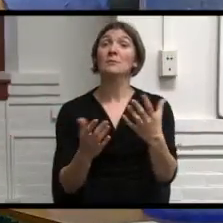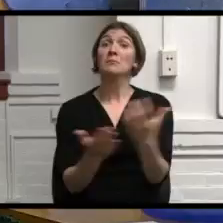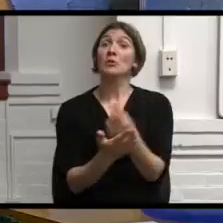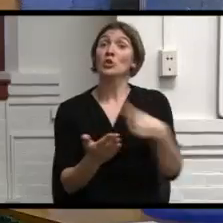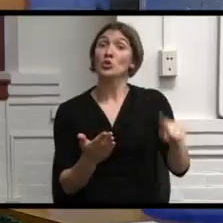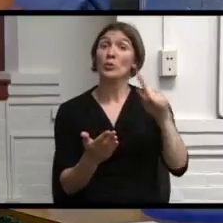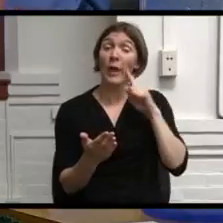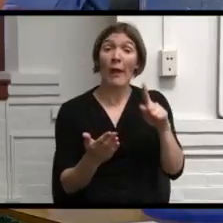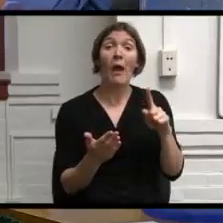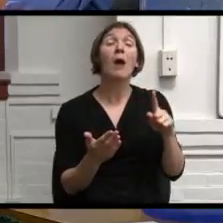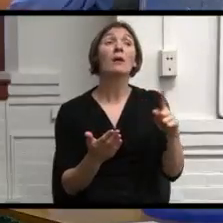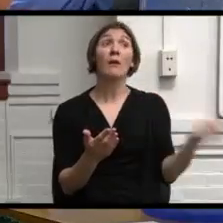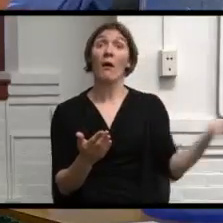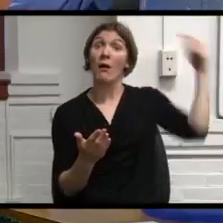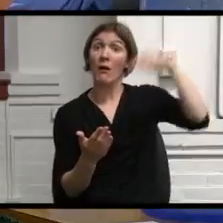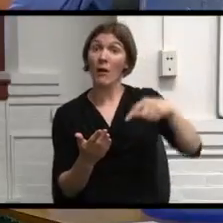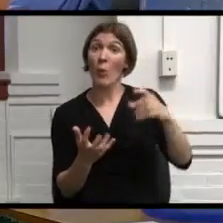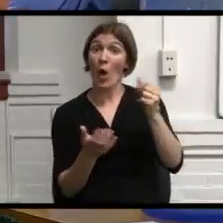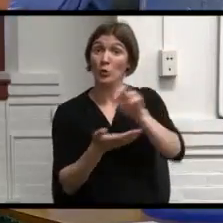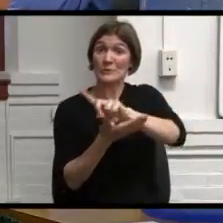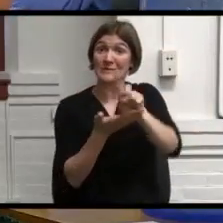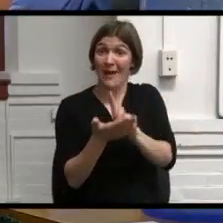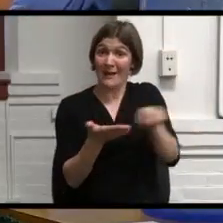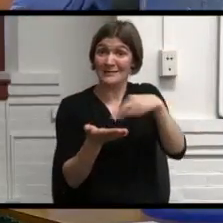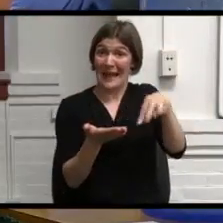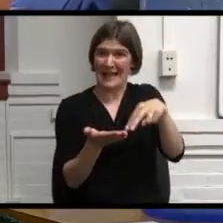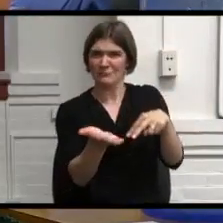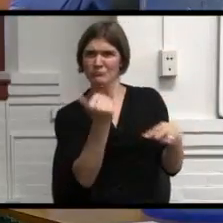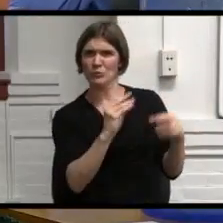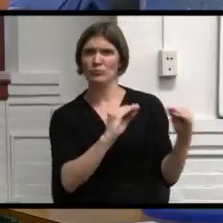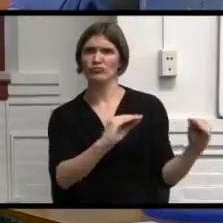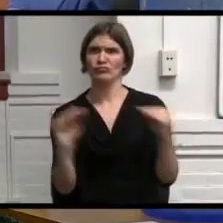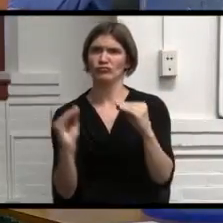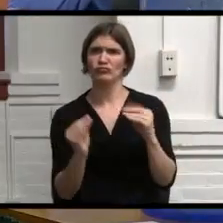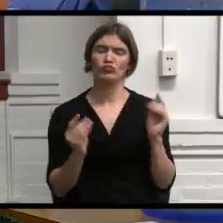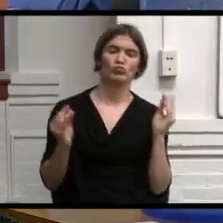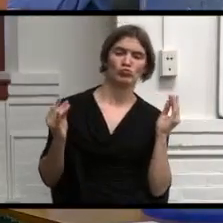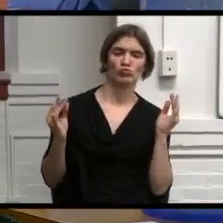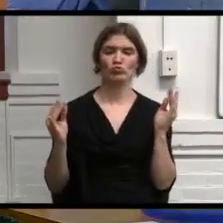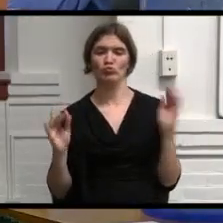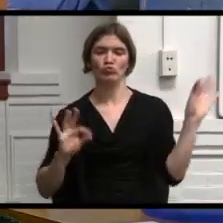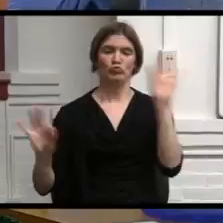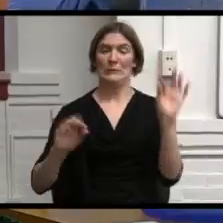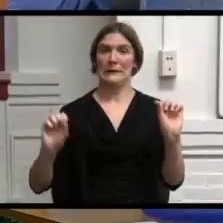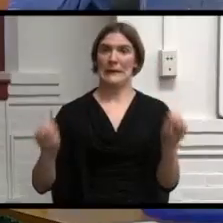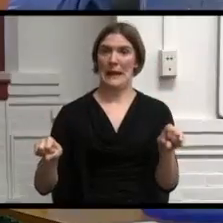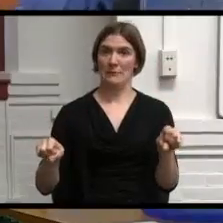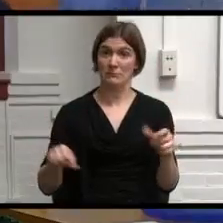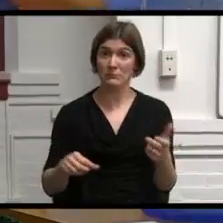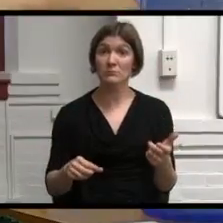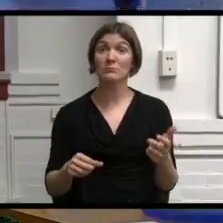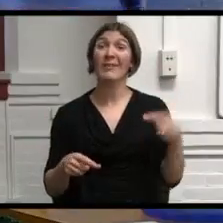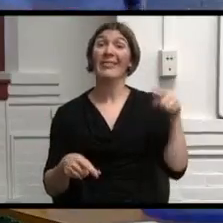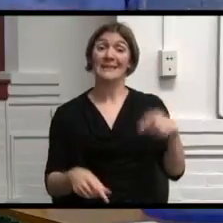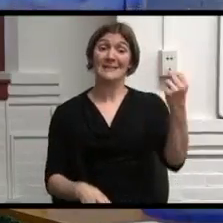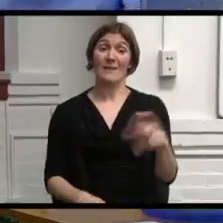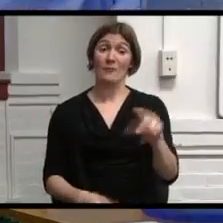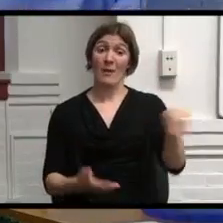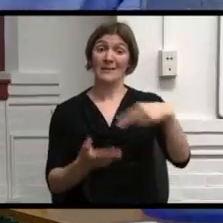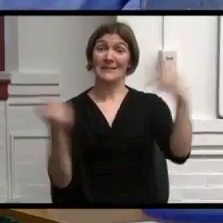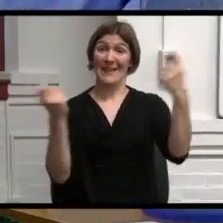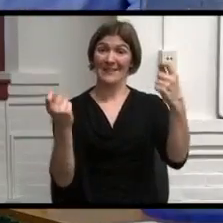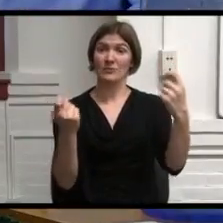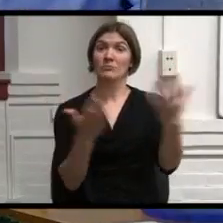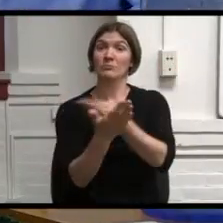to choreographers from the emerging artist to the well-established professional. The Southern Vermont Dance Festival is an